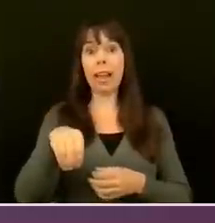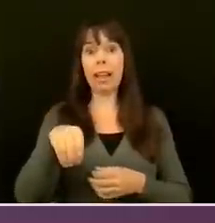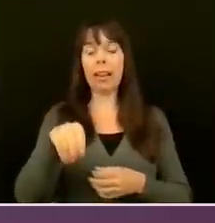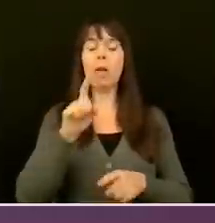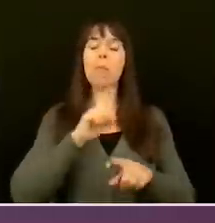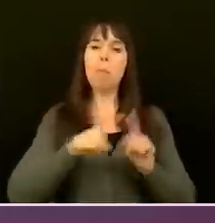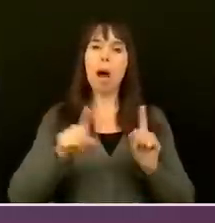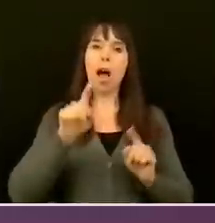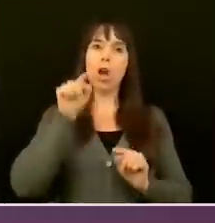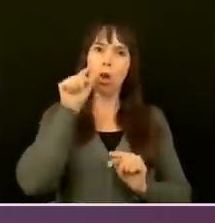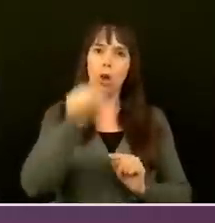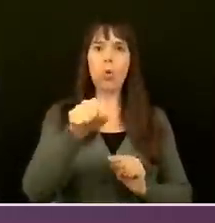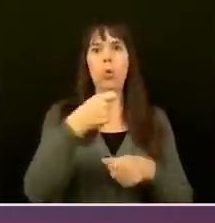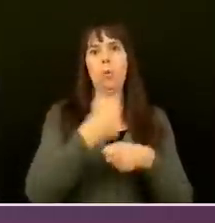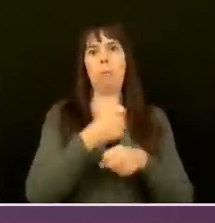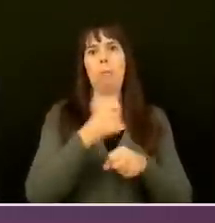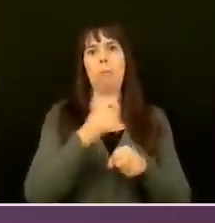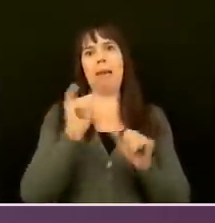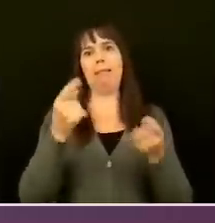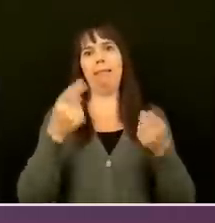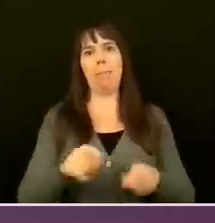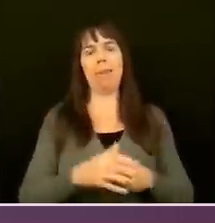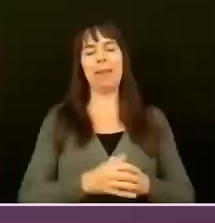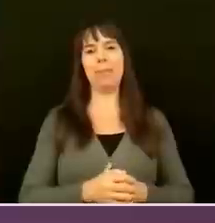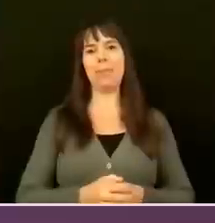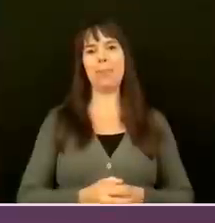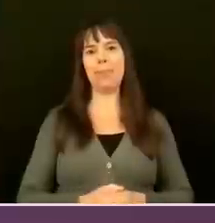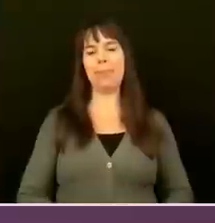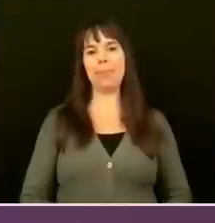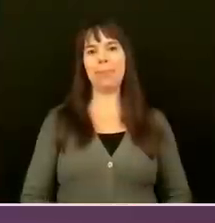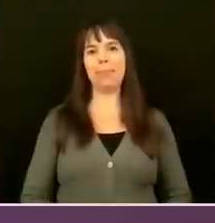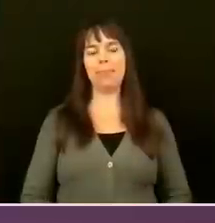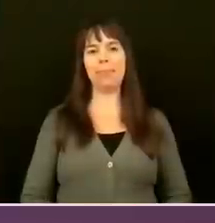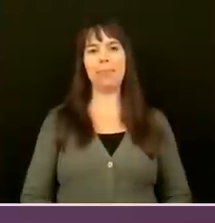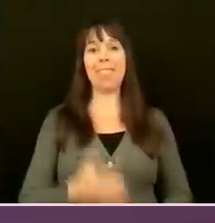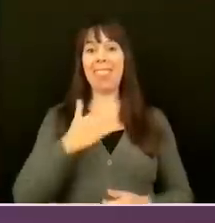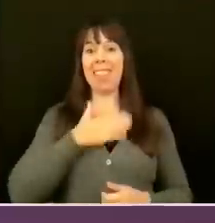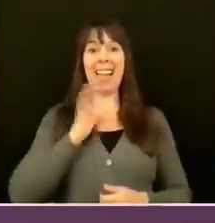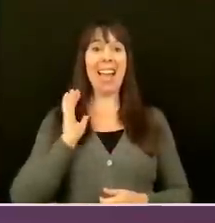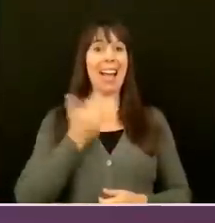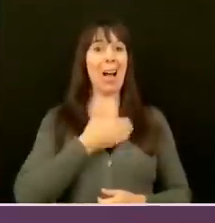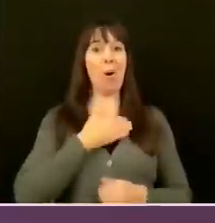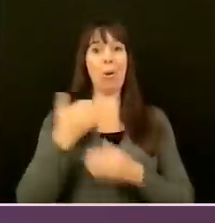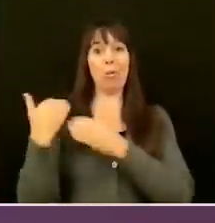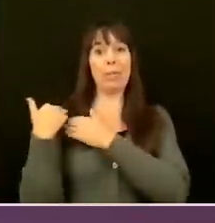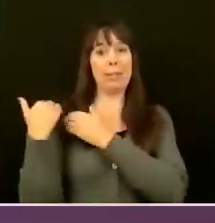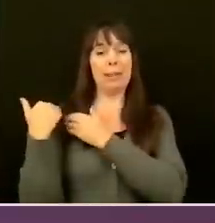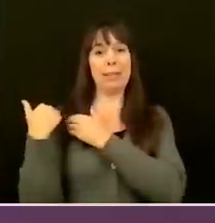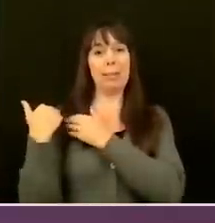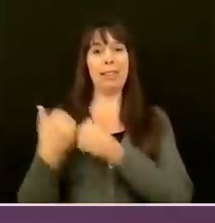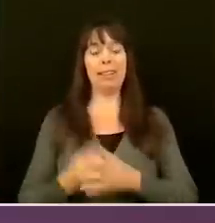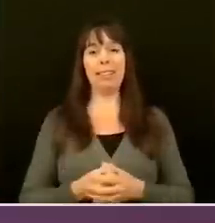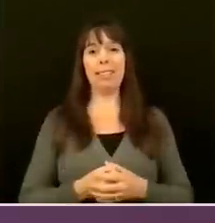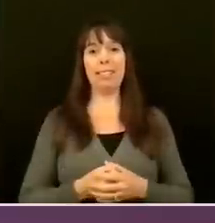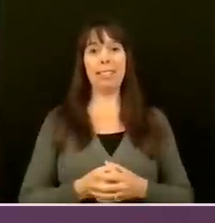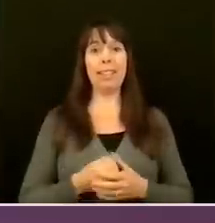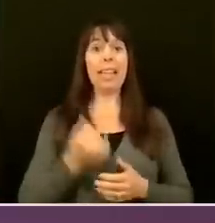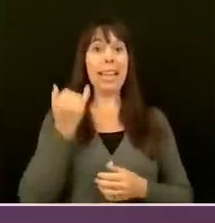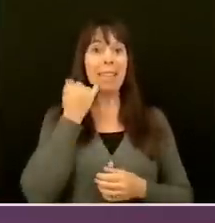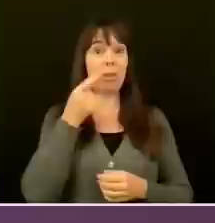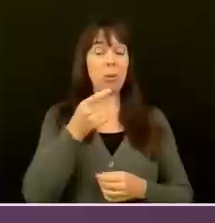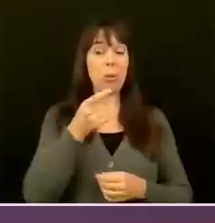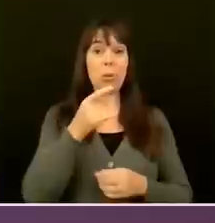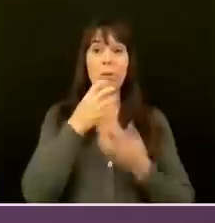only you can make that happen. It's our responsibility. If you care, you heard